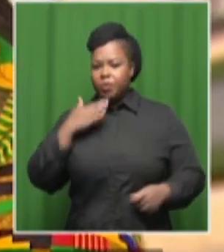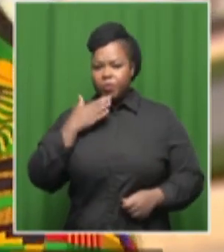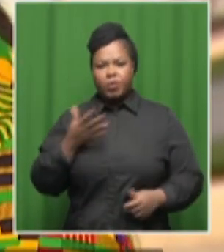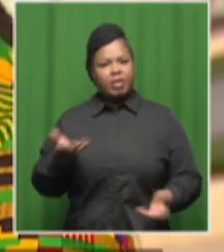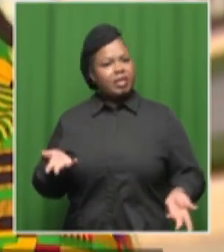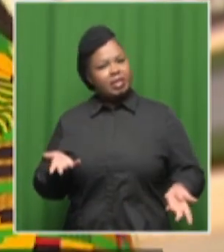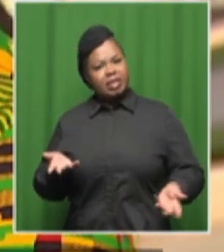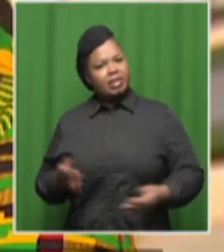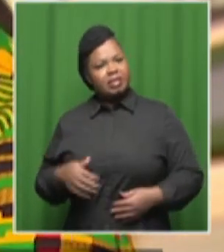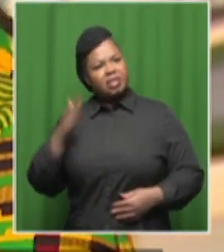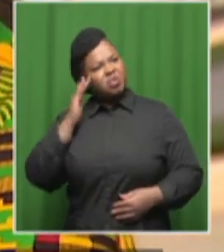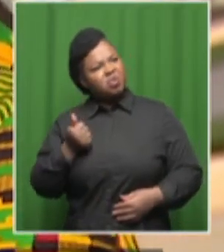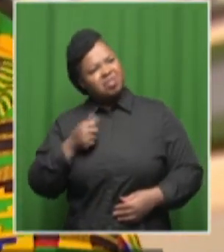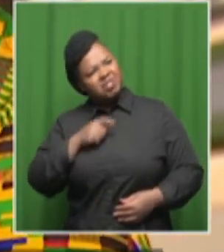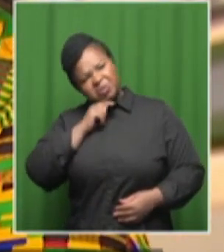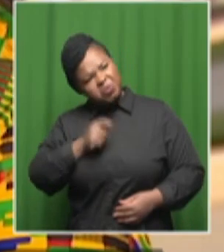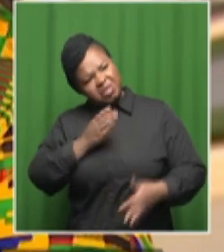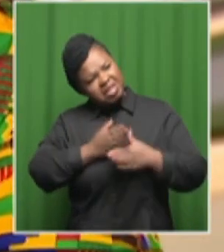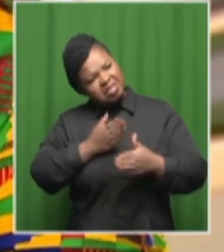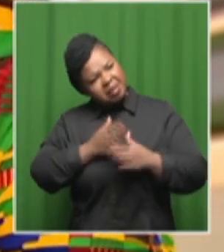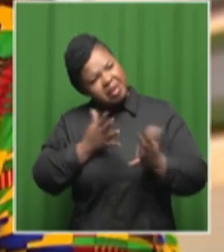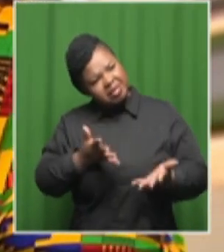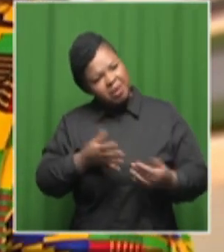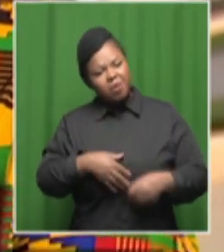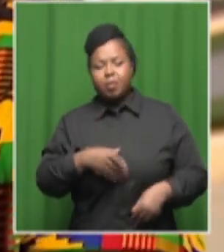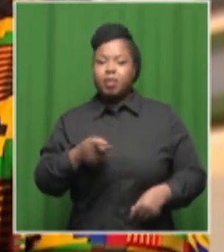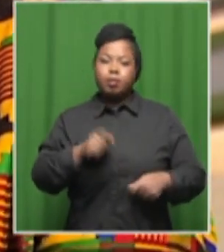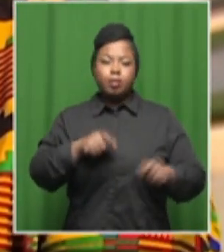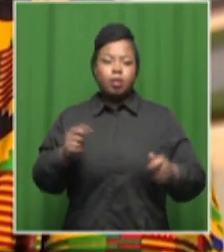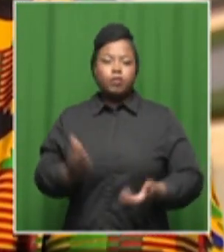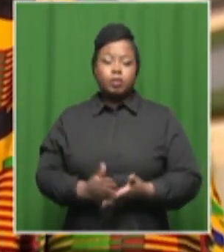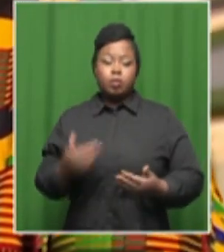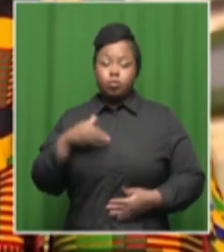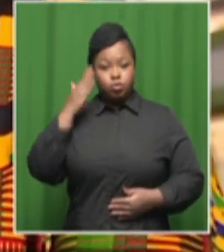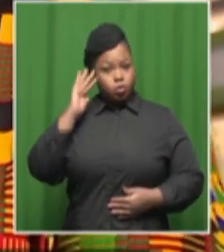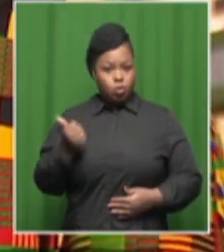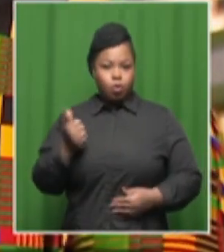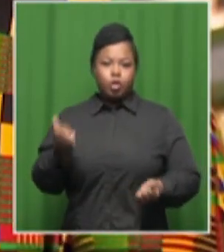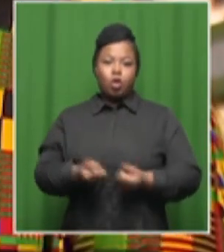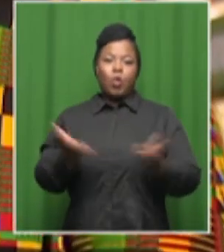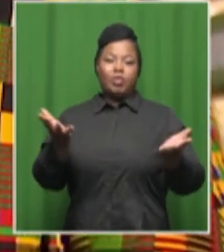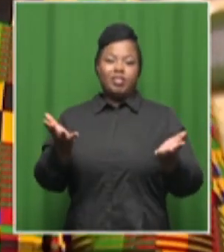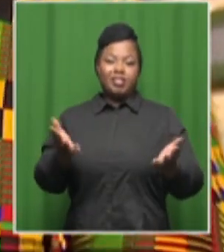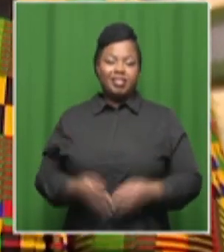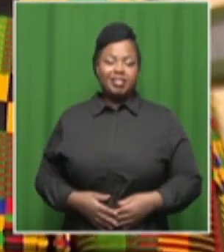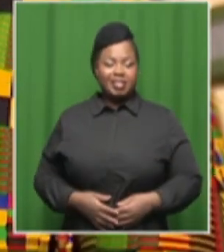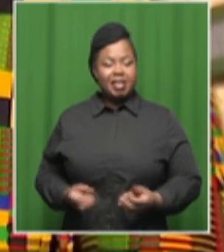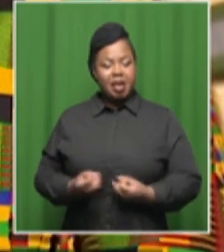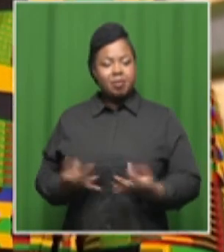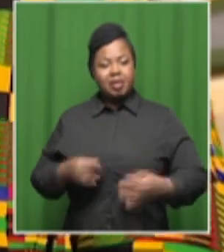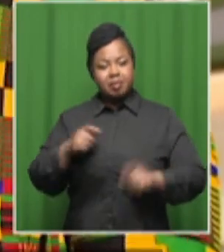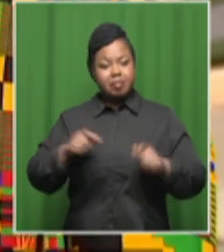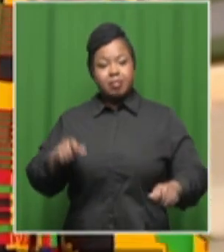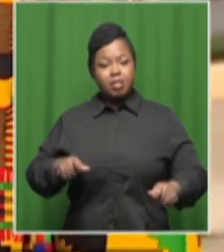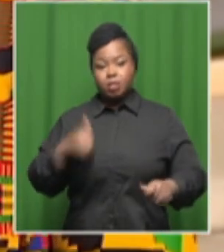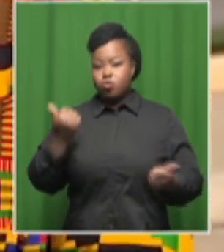to whether this is not operational or not and how they access it, I mean, talk to us a little bit more about that launch and how many patients you've